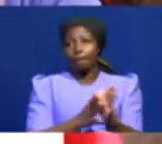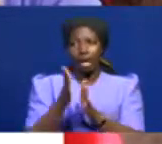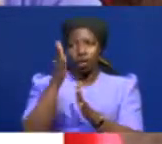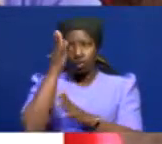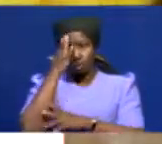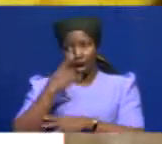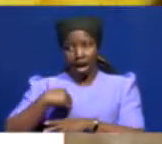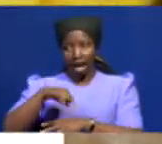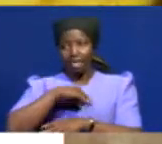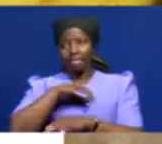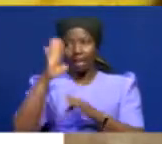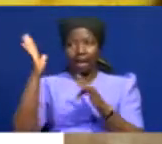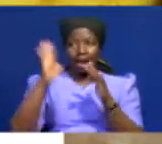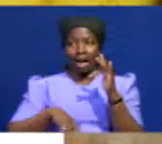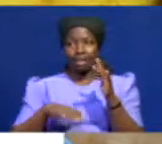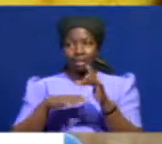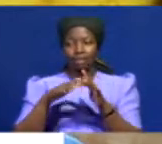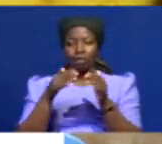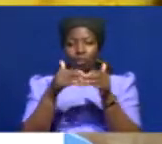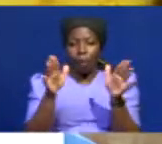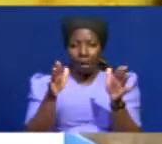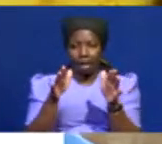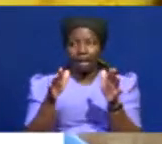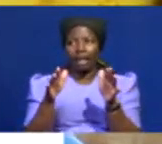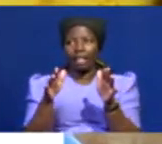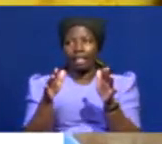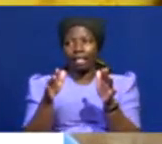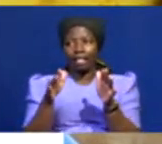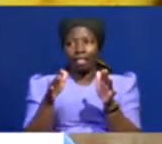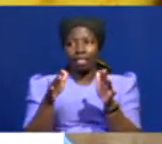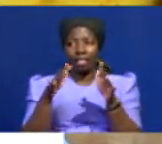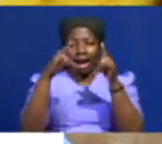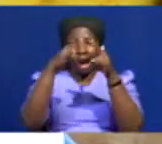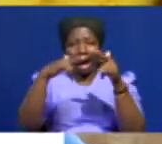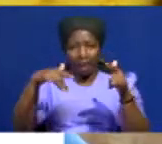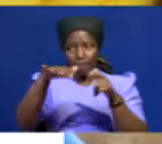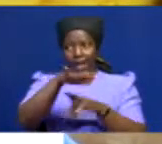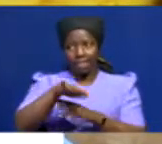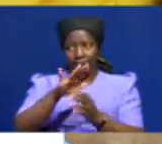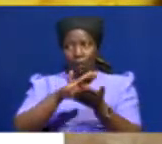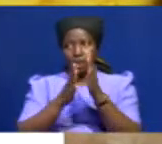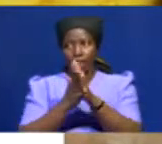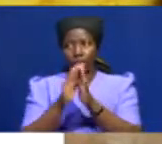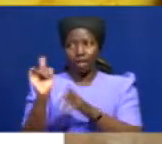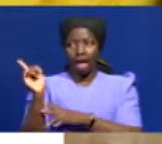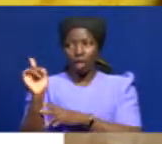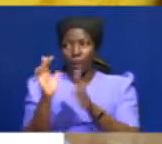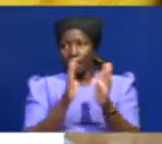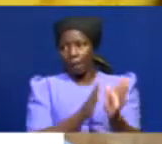toa, hatuwezi fungua kambi hapa bila plan kutoka Nairobi.